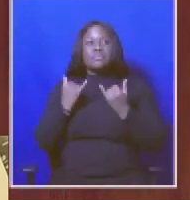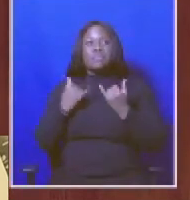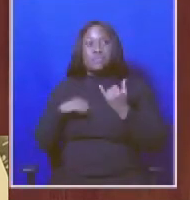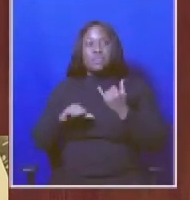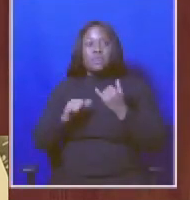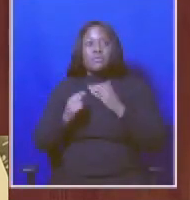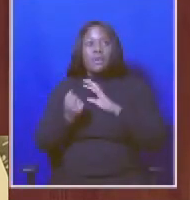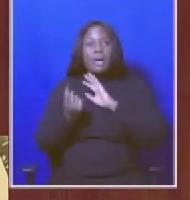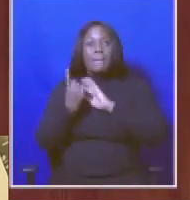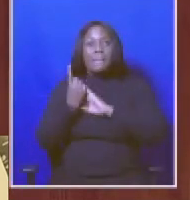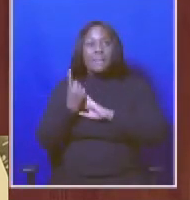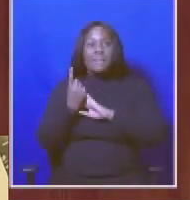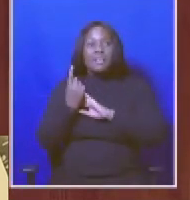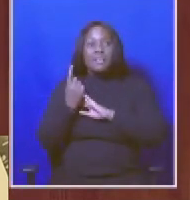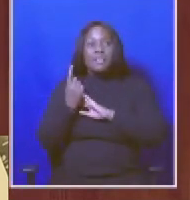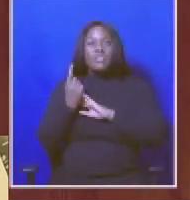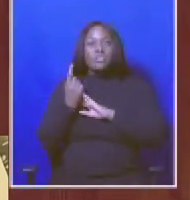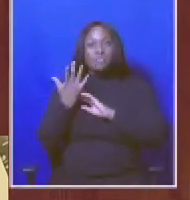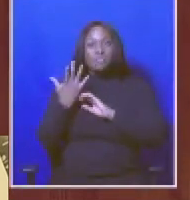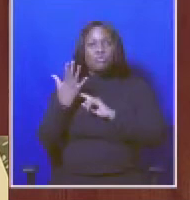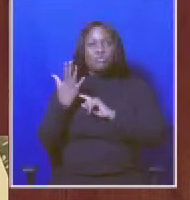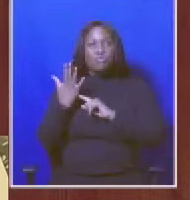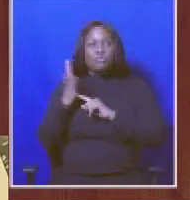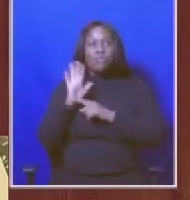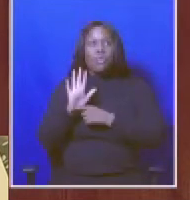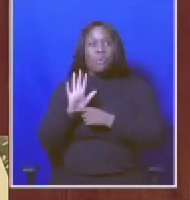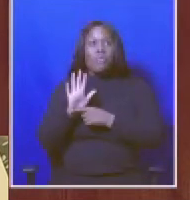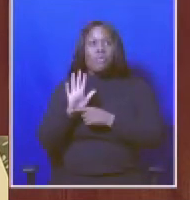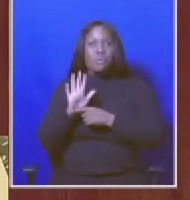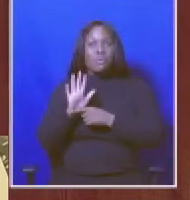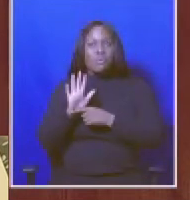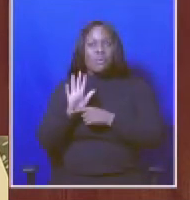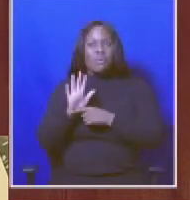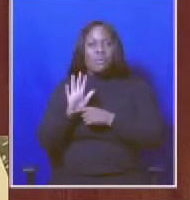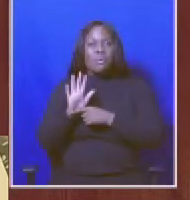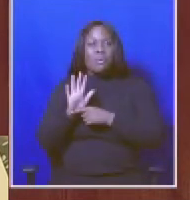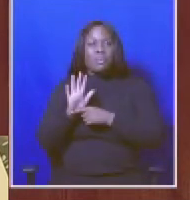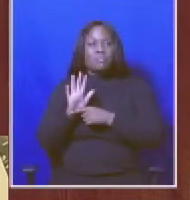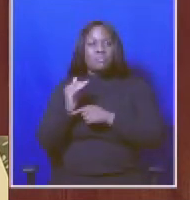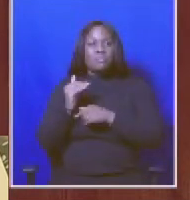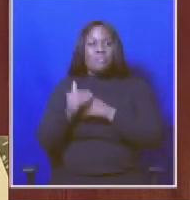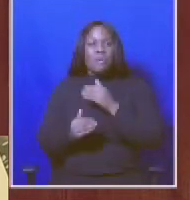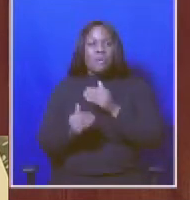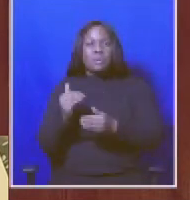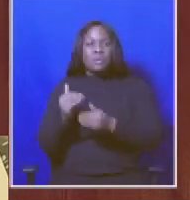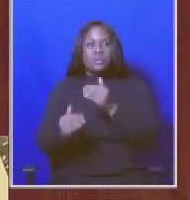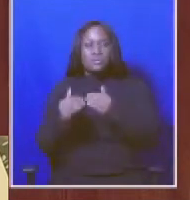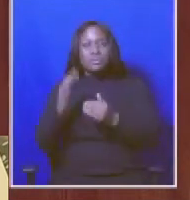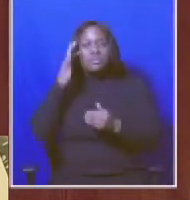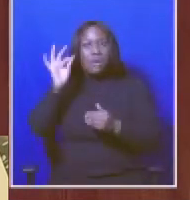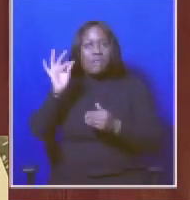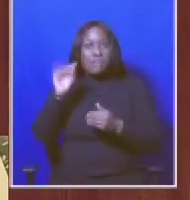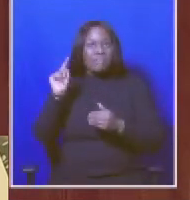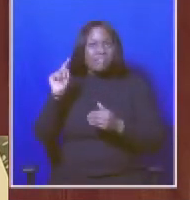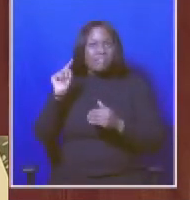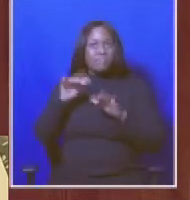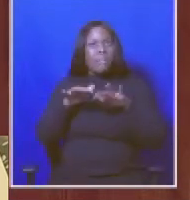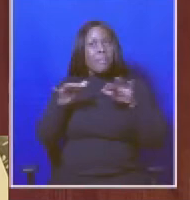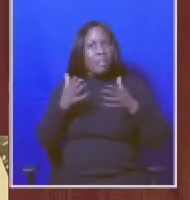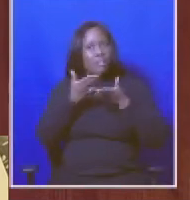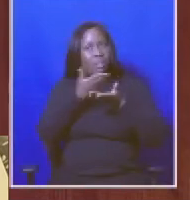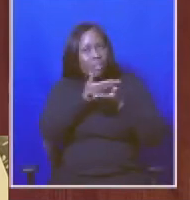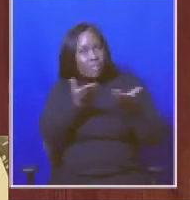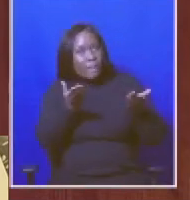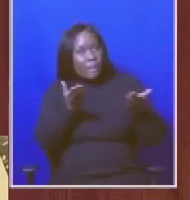bonagatsa go tshwarwa le go sekisiwa ga botsamaisi jwa puso ya bao ba gokanyegiwang